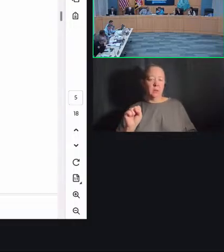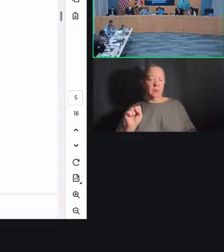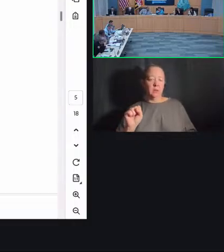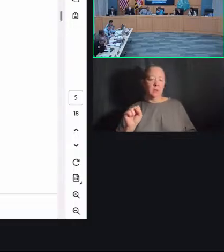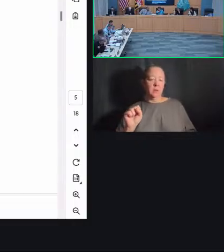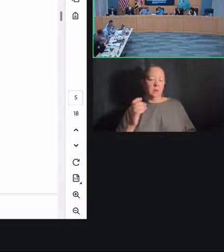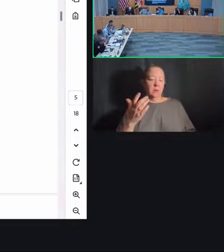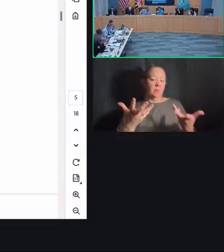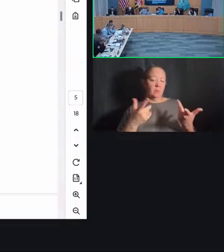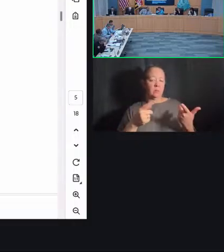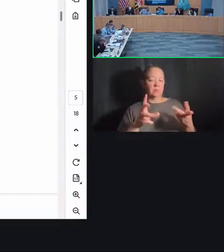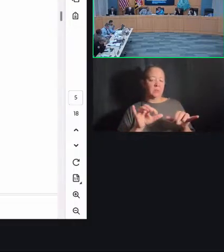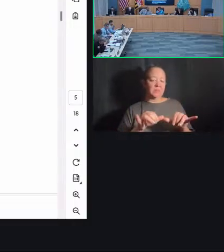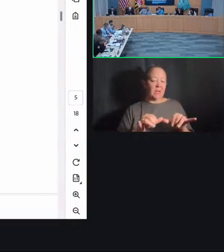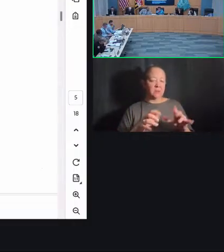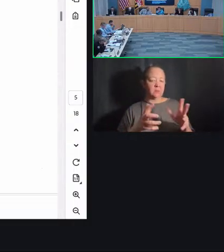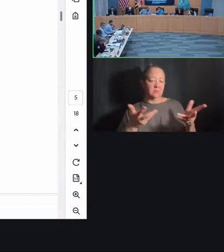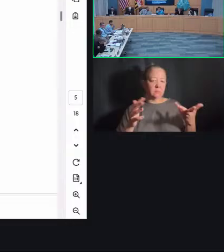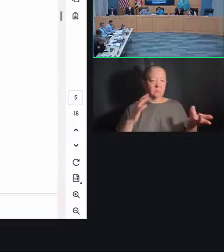Noted.